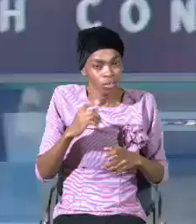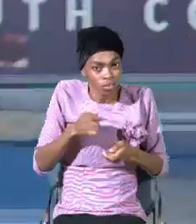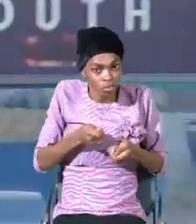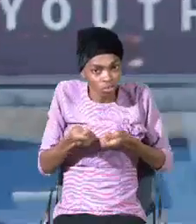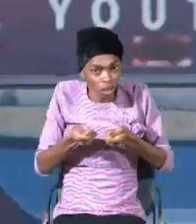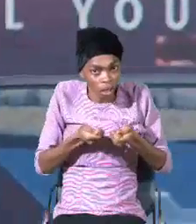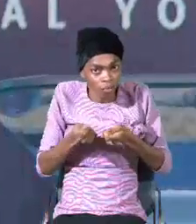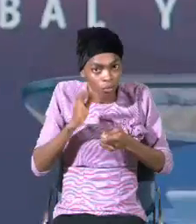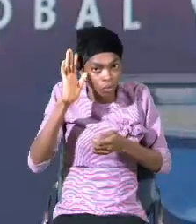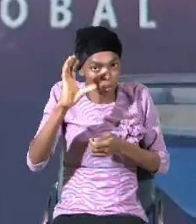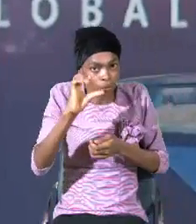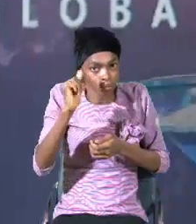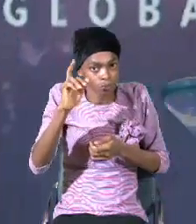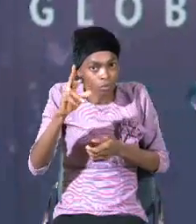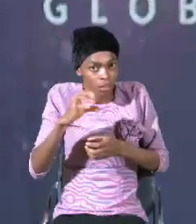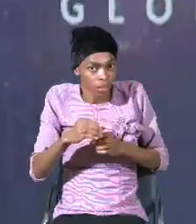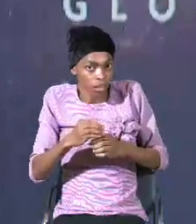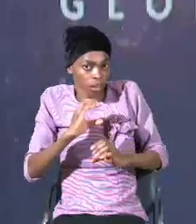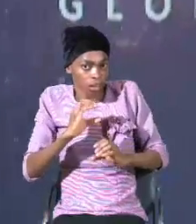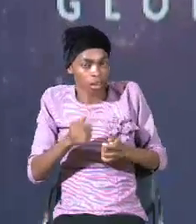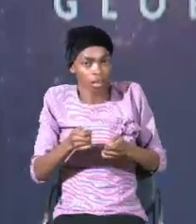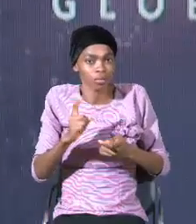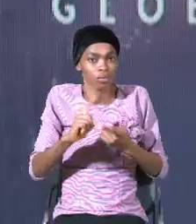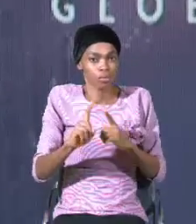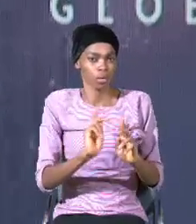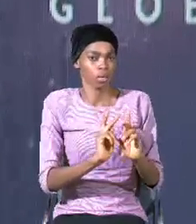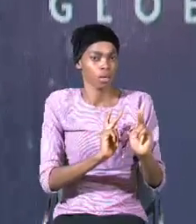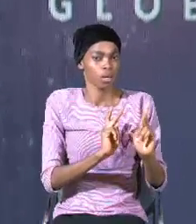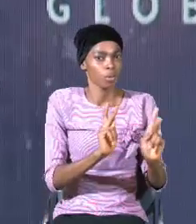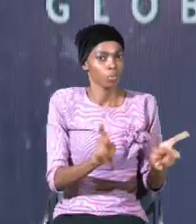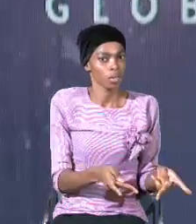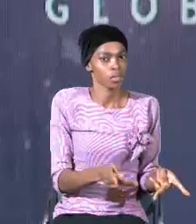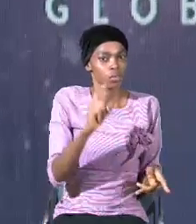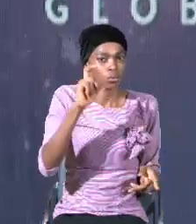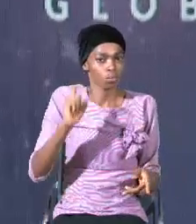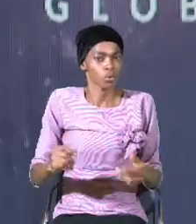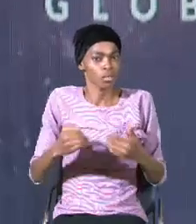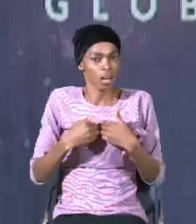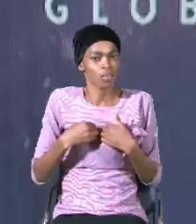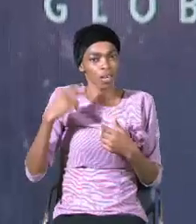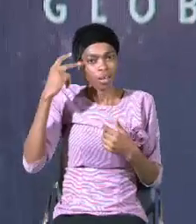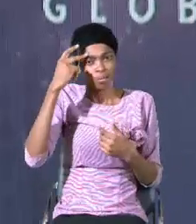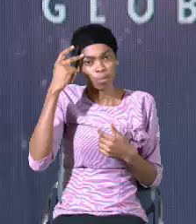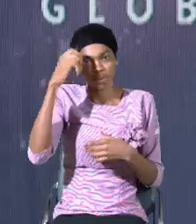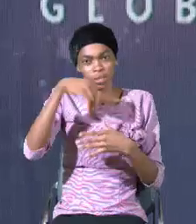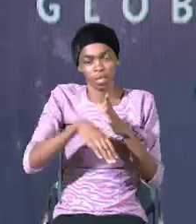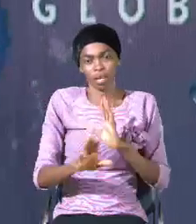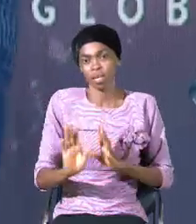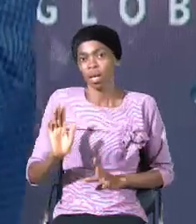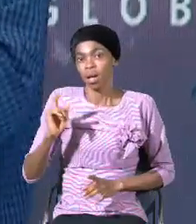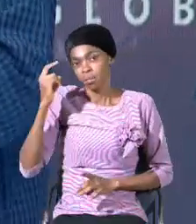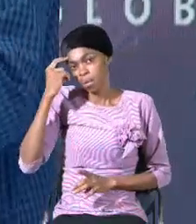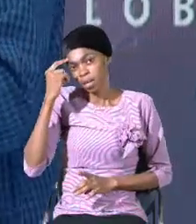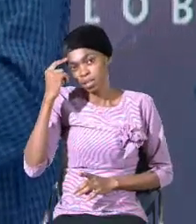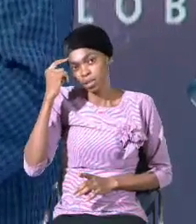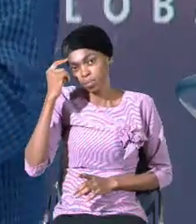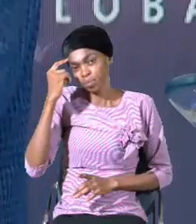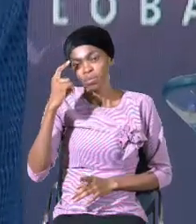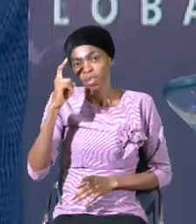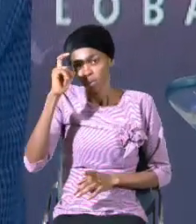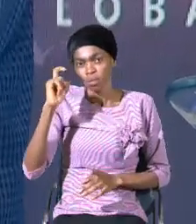to drive it to a destination, you must have a purpose in mind. And you must say,